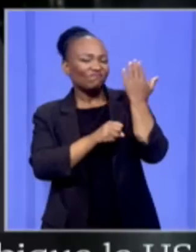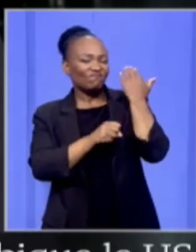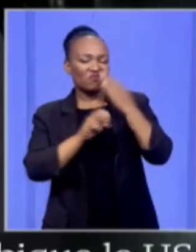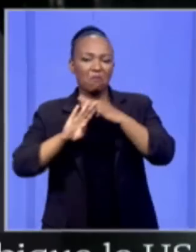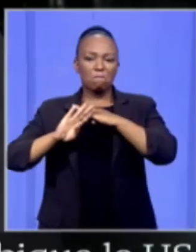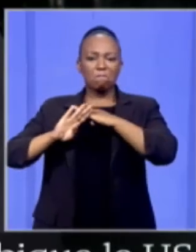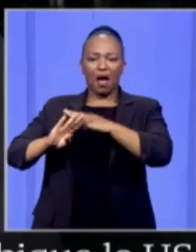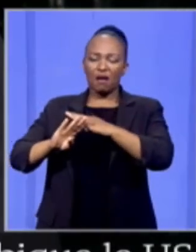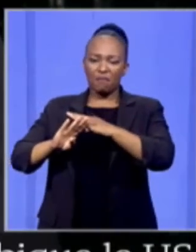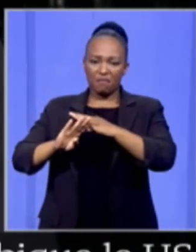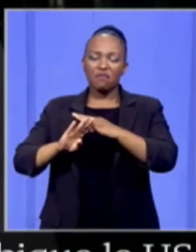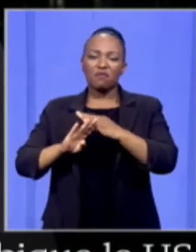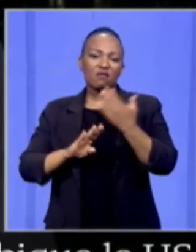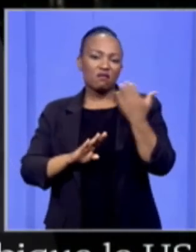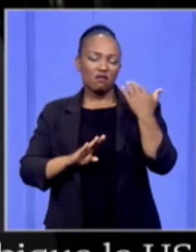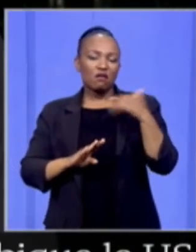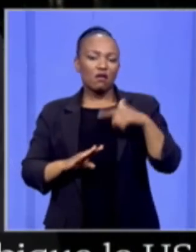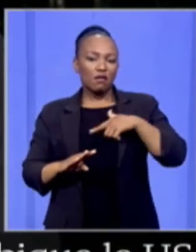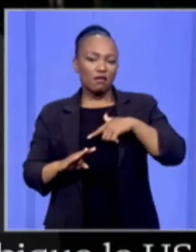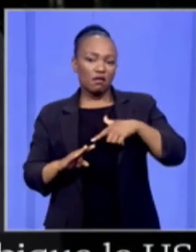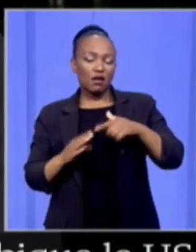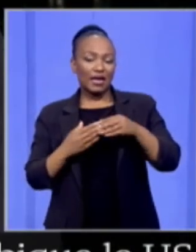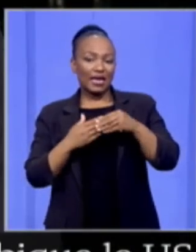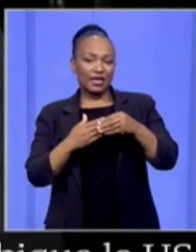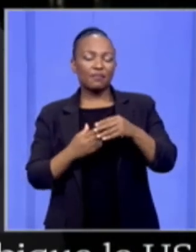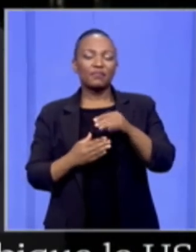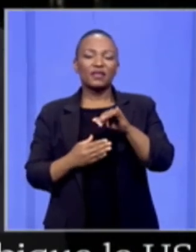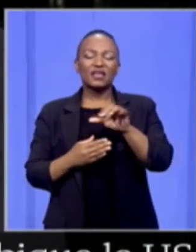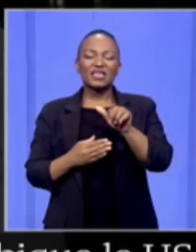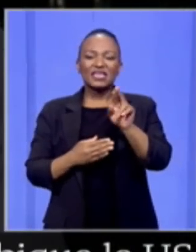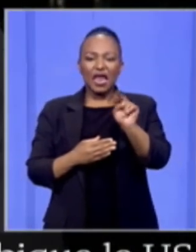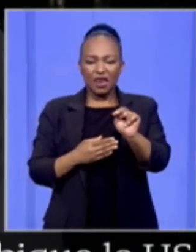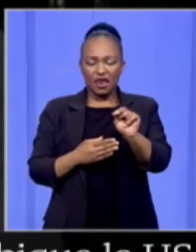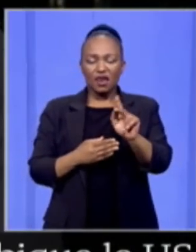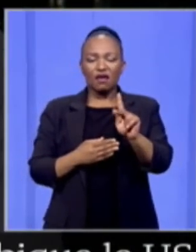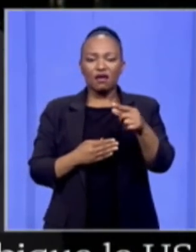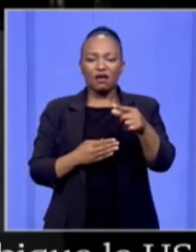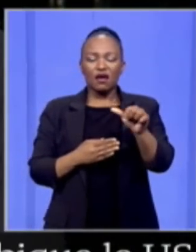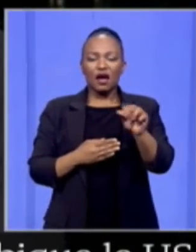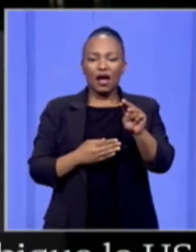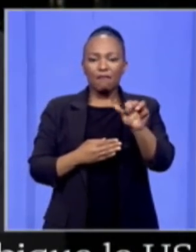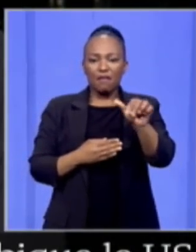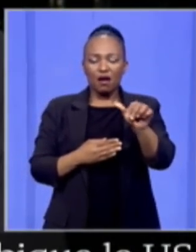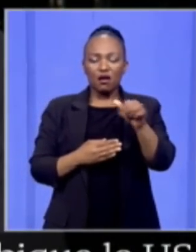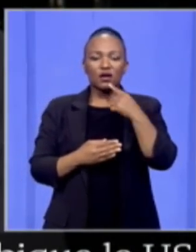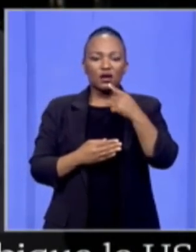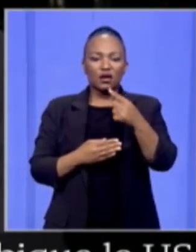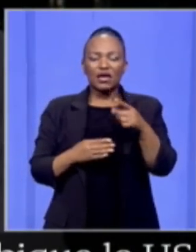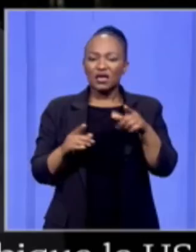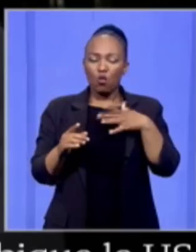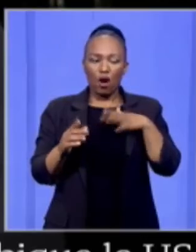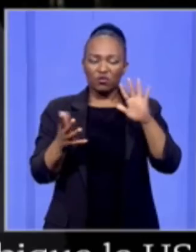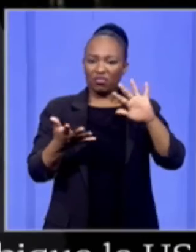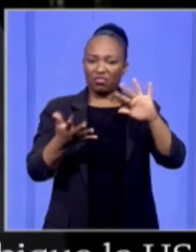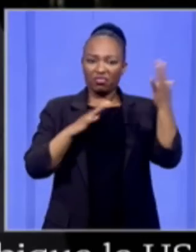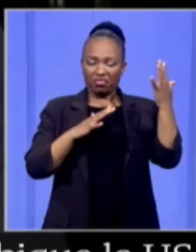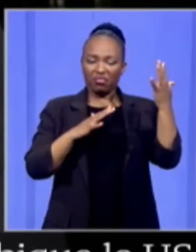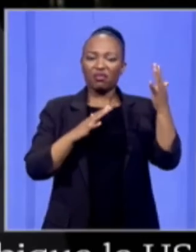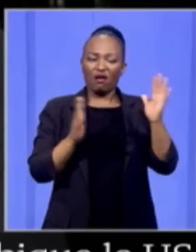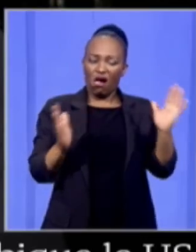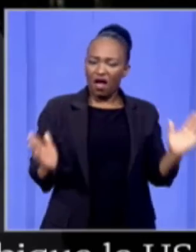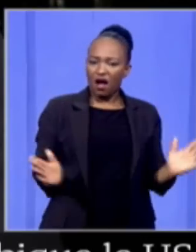mora ho ba moetapele wa mehleng wa naha ena Ian Khama a bolele hore o hlohlelletsa ho phetholwa ha mmuso. Empa